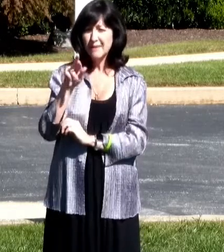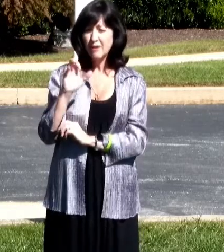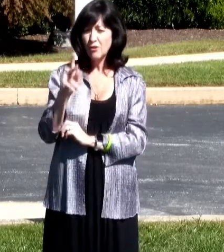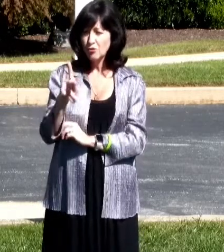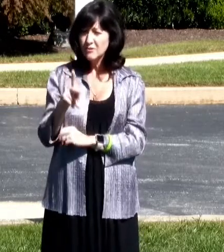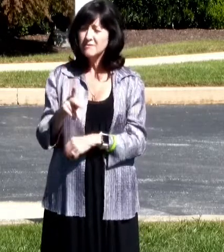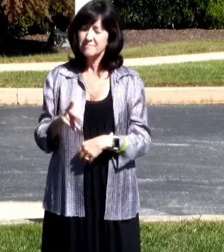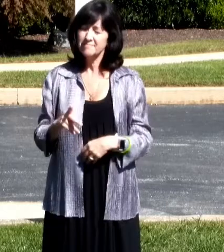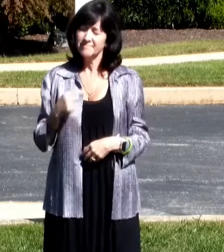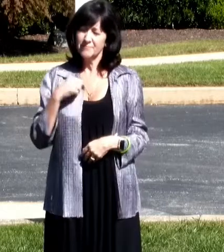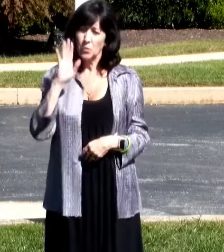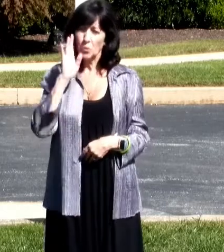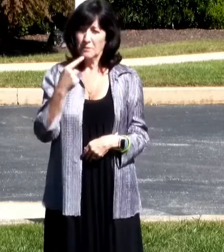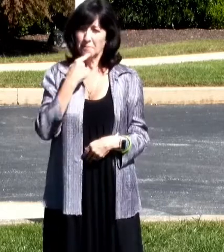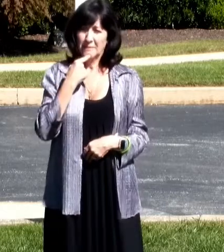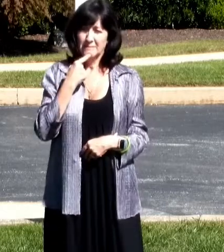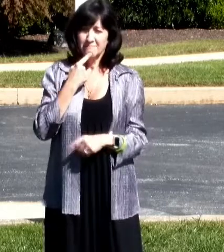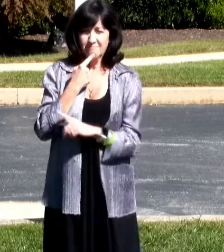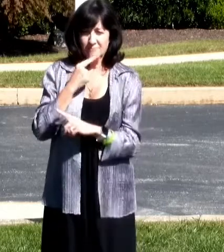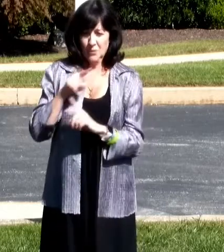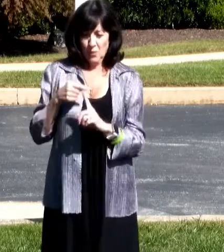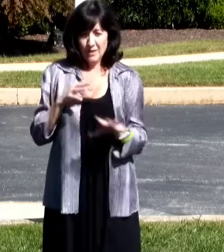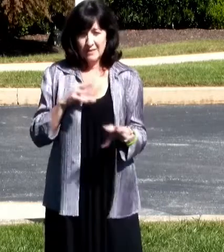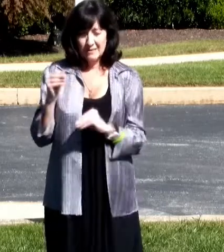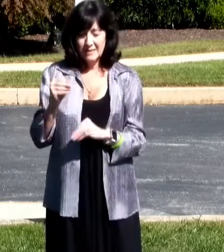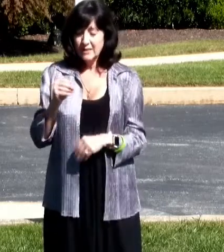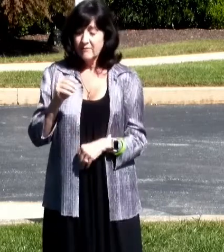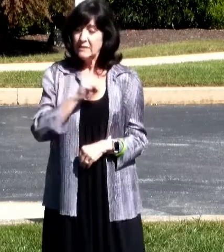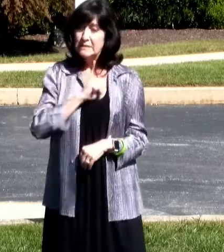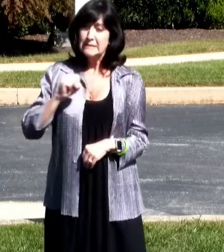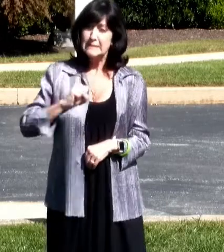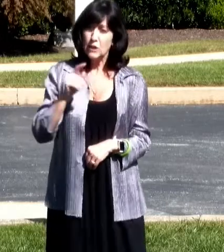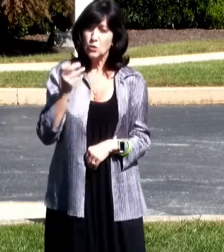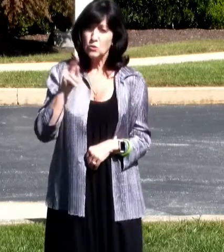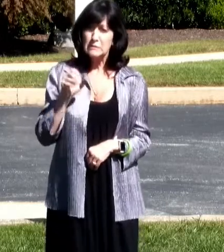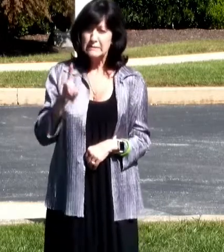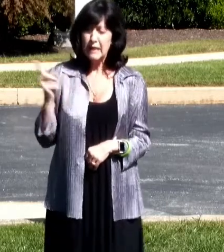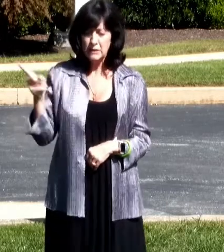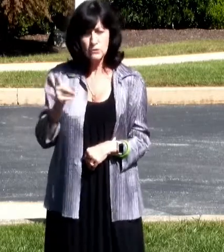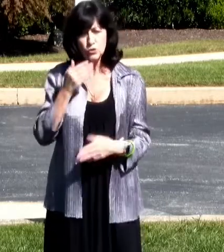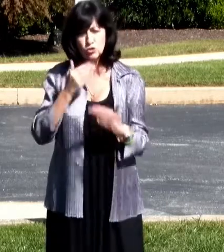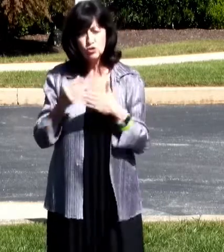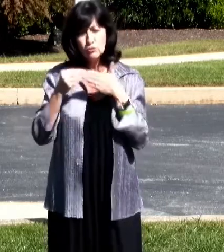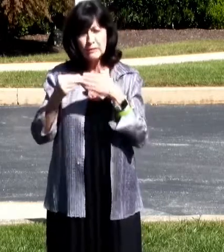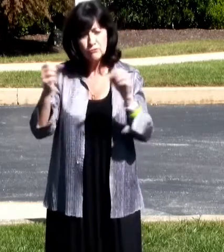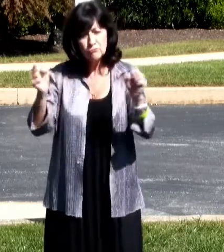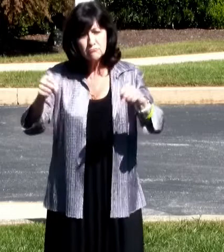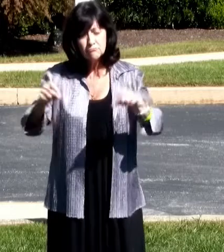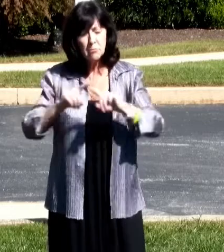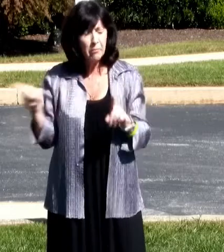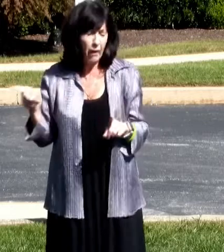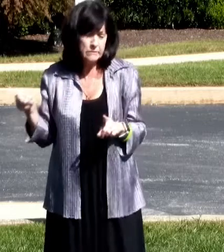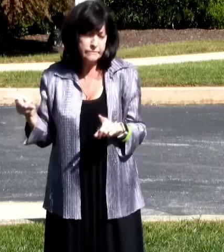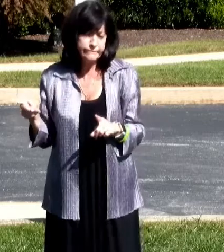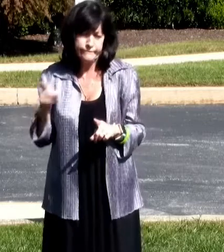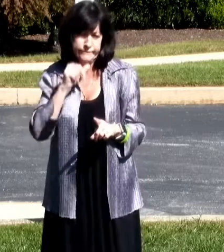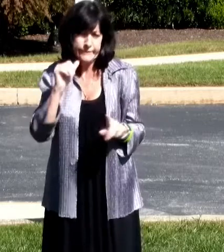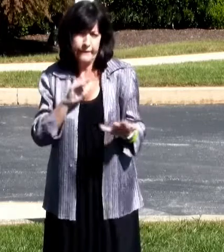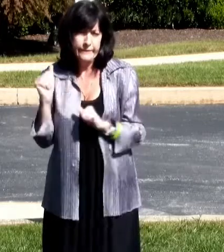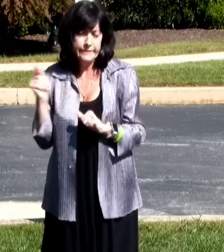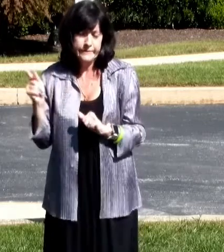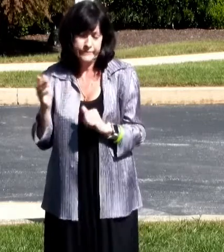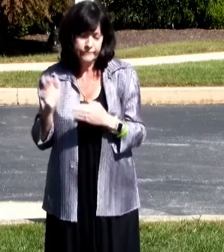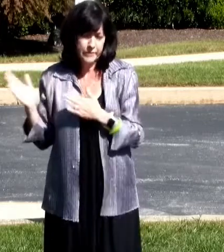we're going to miss him. Senator Townsend's a great leader too, but he's going to stay, so I'm not going to say really a lot. But with that, I will